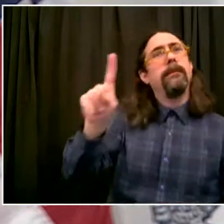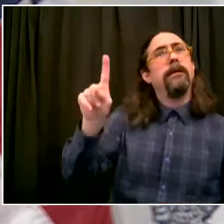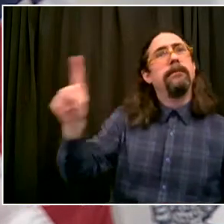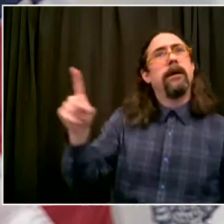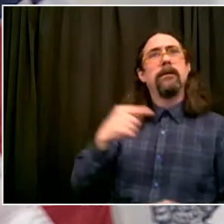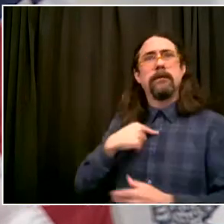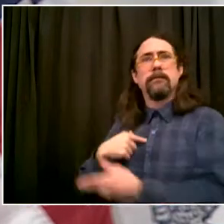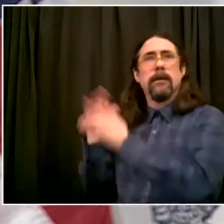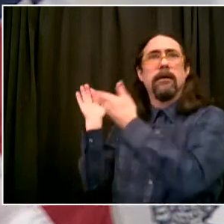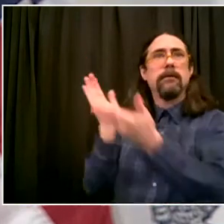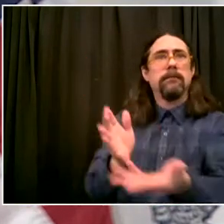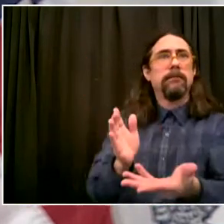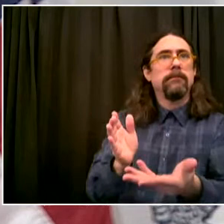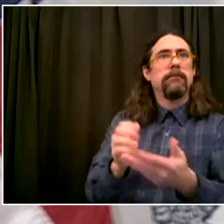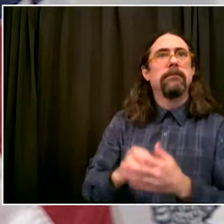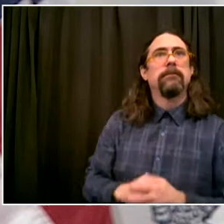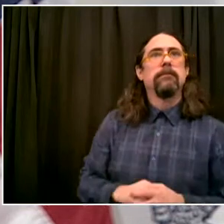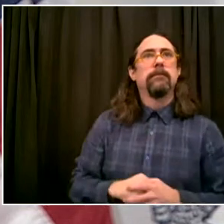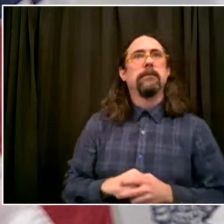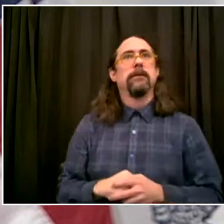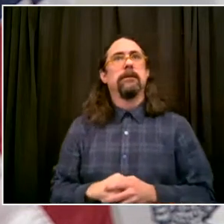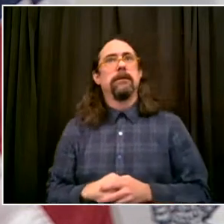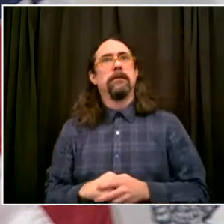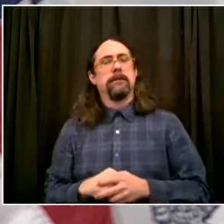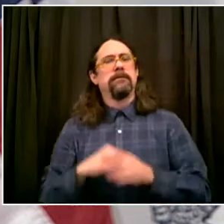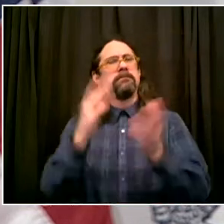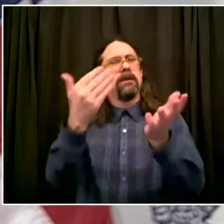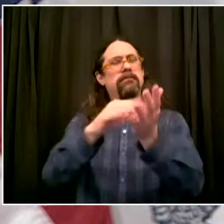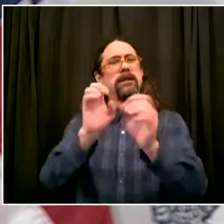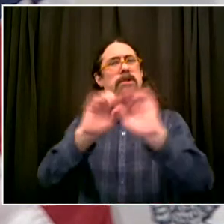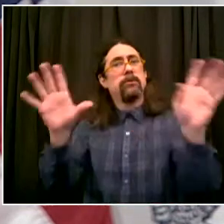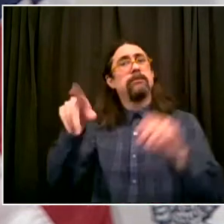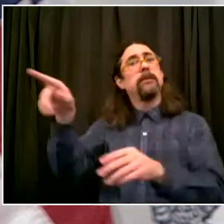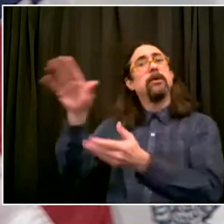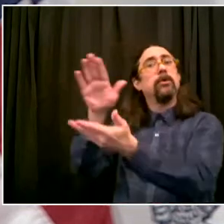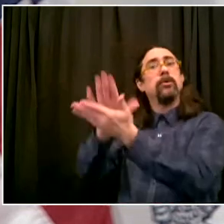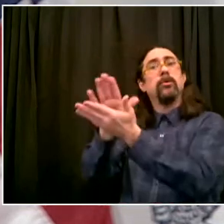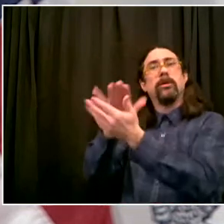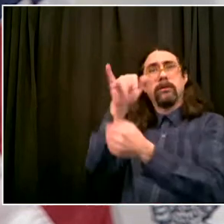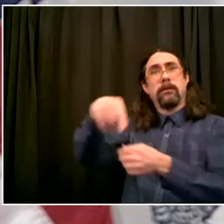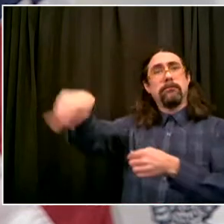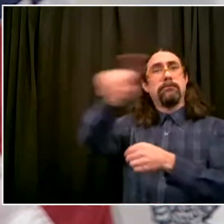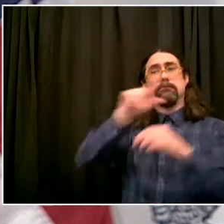the home deliveries, we're going to make sure that happens for sure. Go ahead, Marcia.